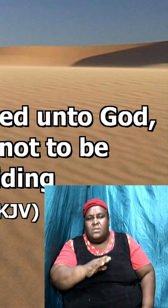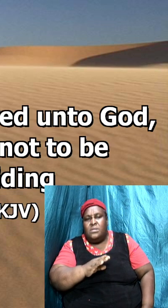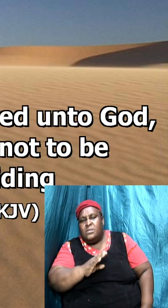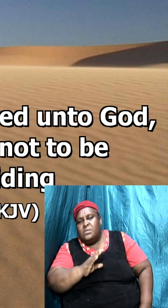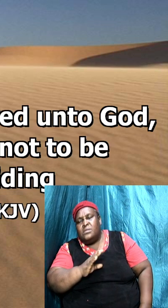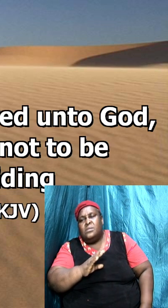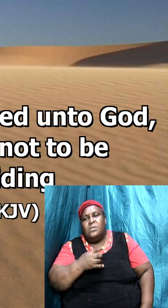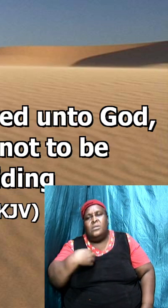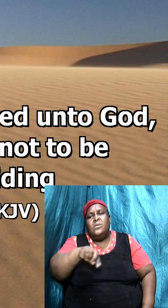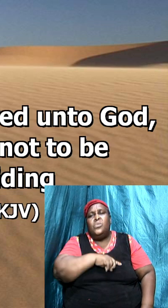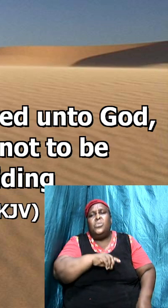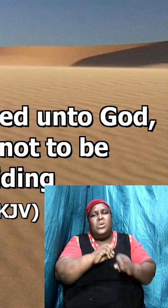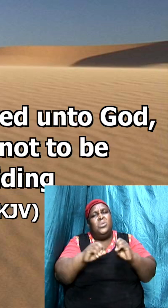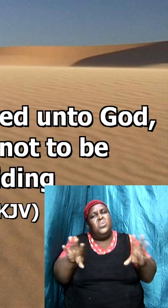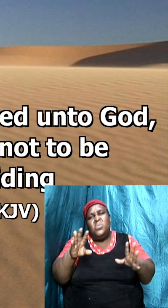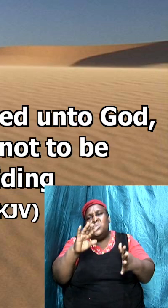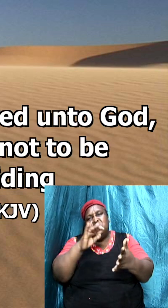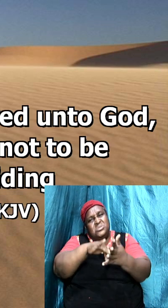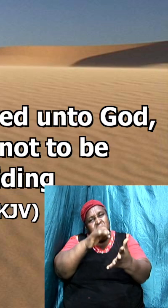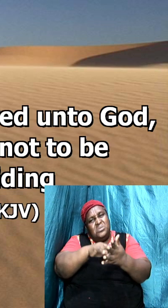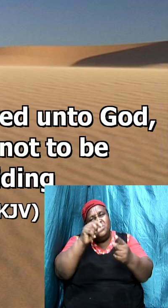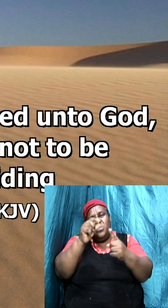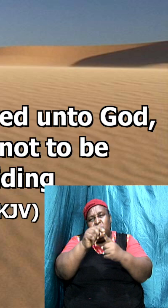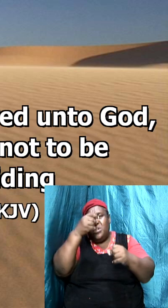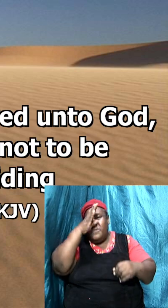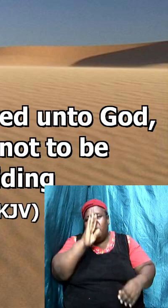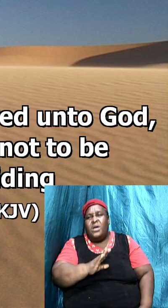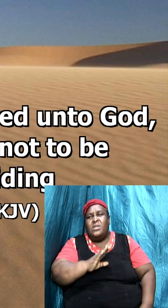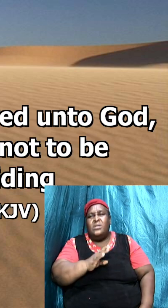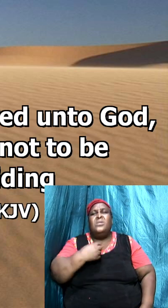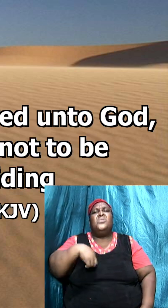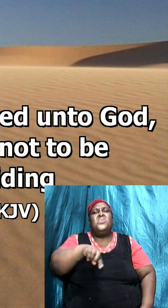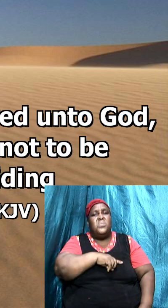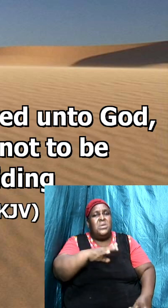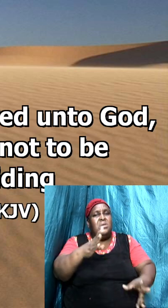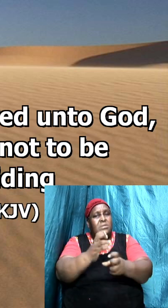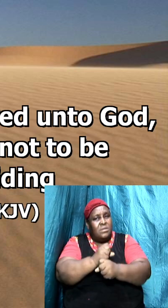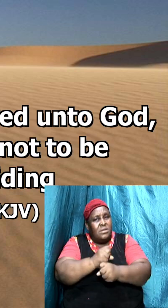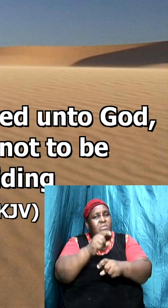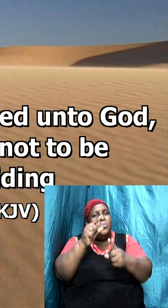We do not study the word of God. But what we do, we take the word of God.